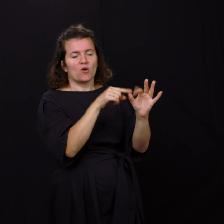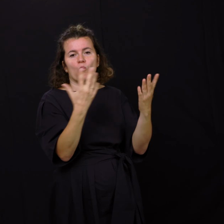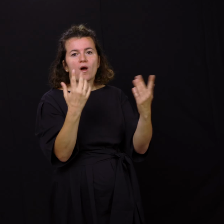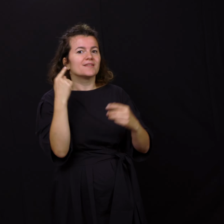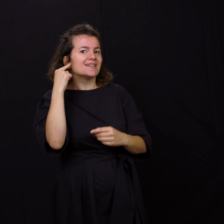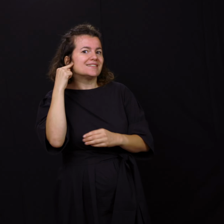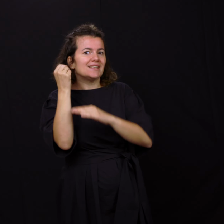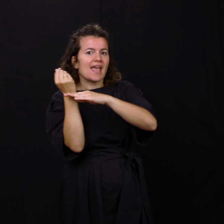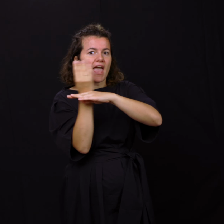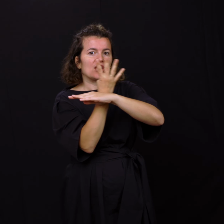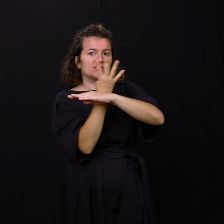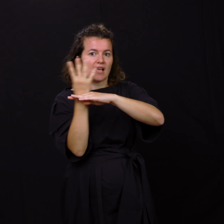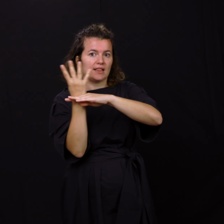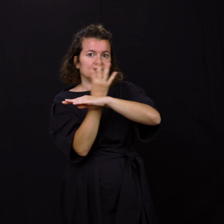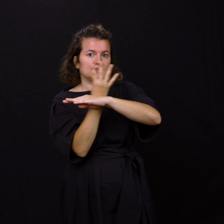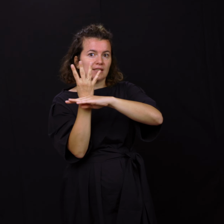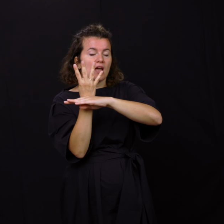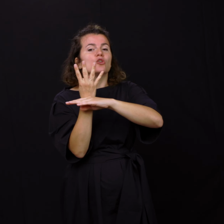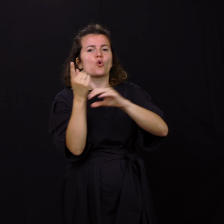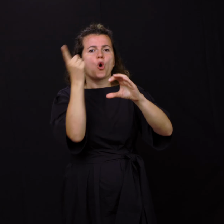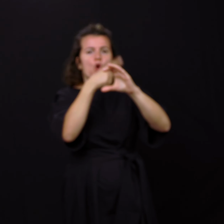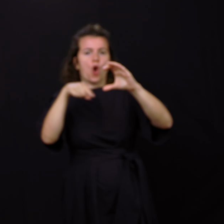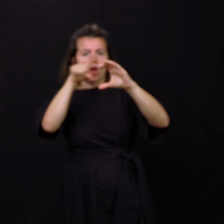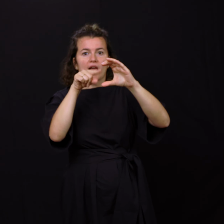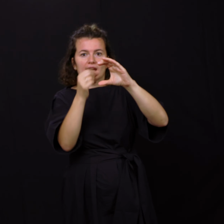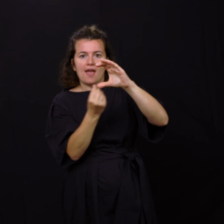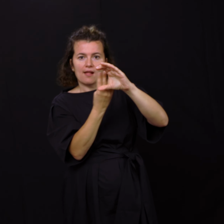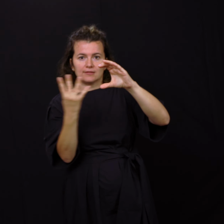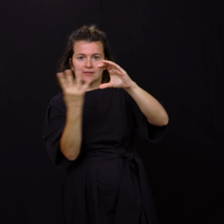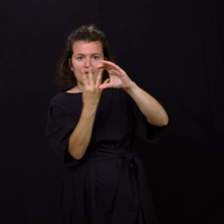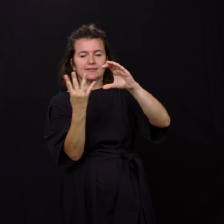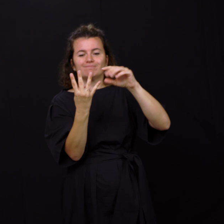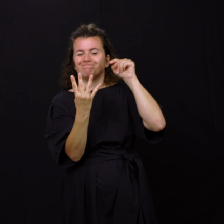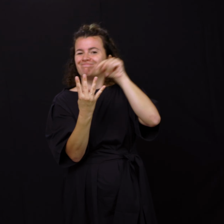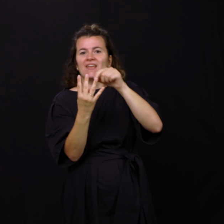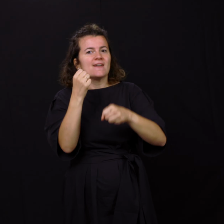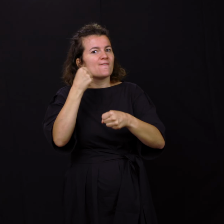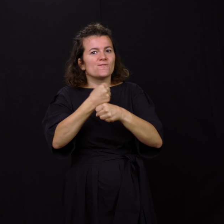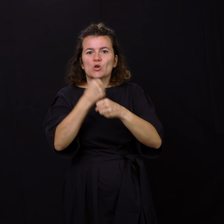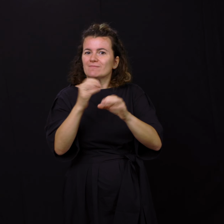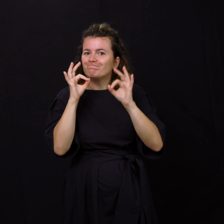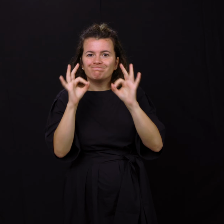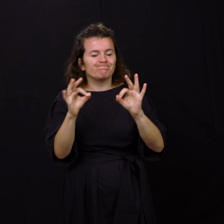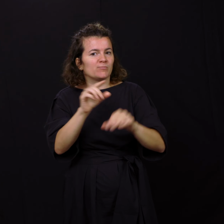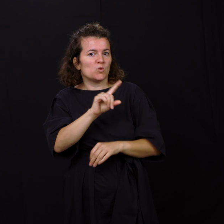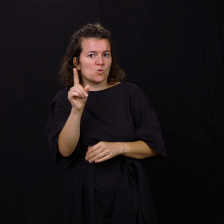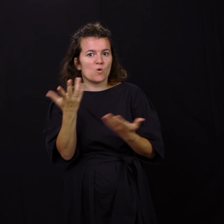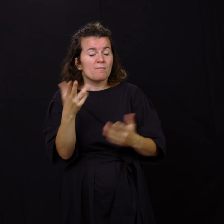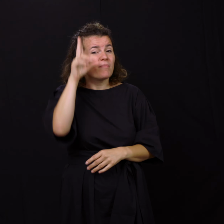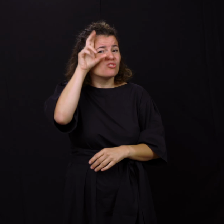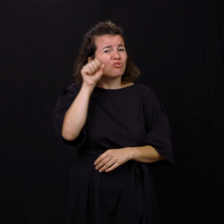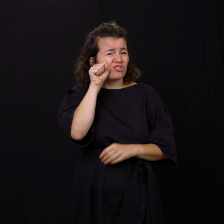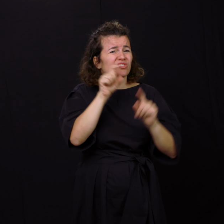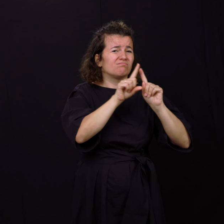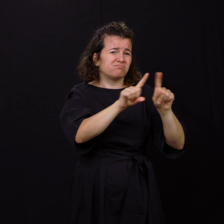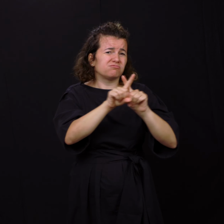the cochlea are not functioning well, depending a bit on which type of Usher syndrome a patient has.